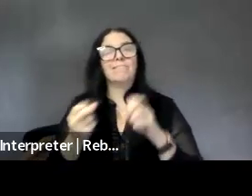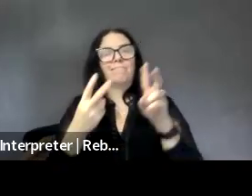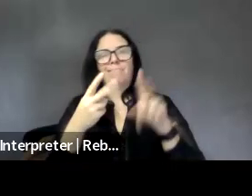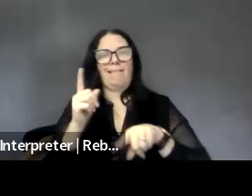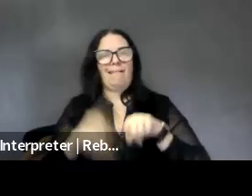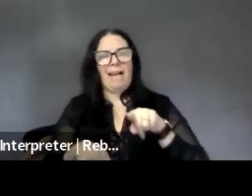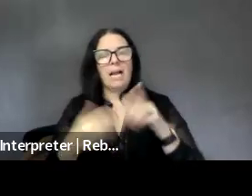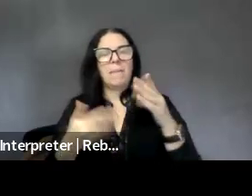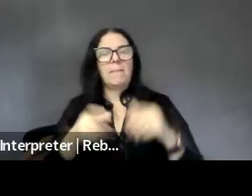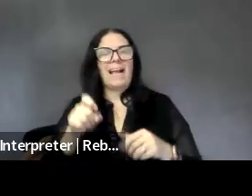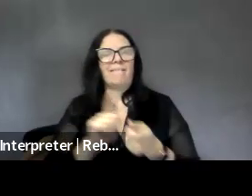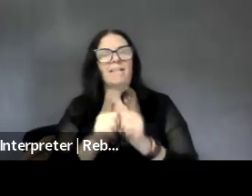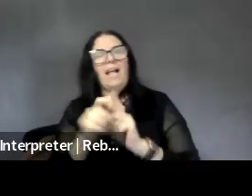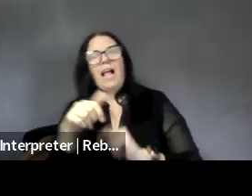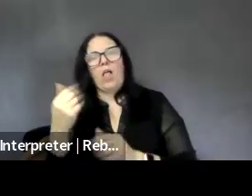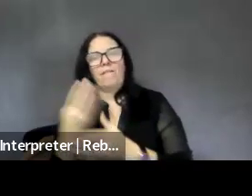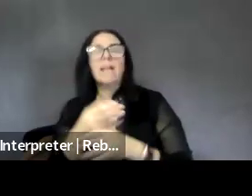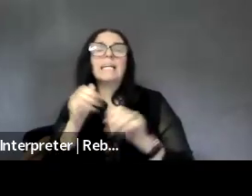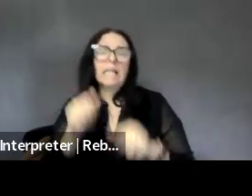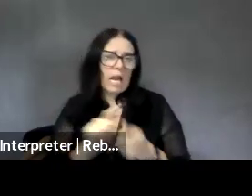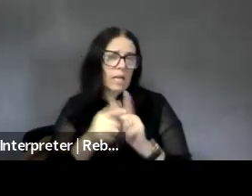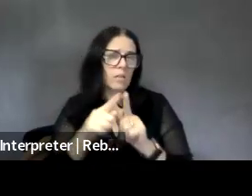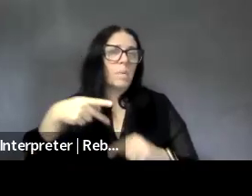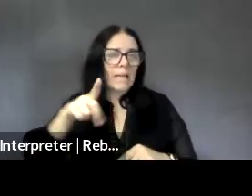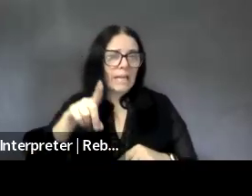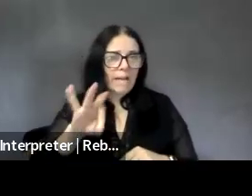another file. They will allow PDF files,